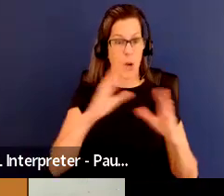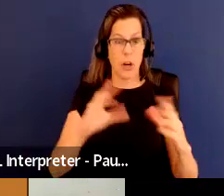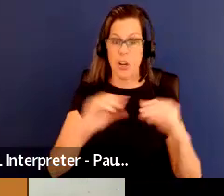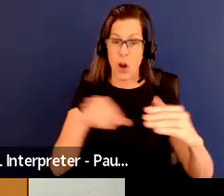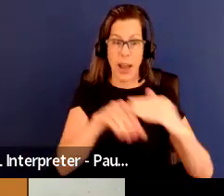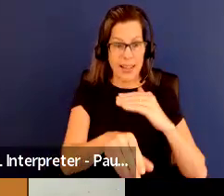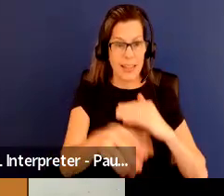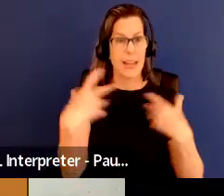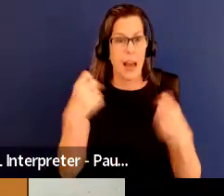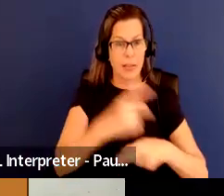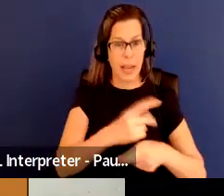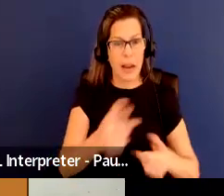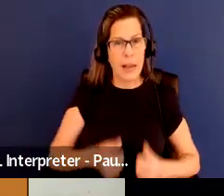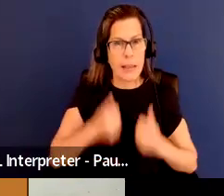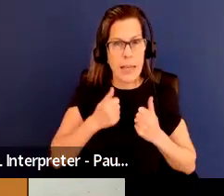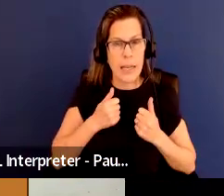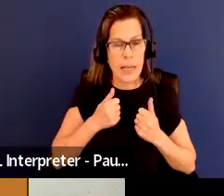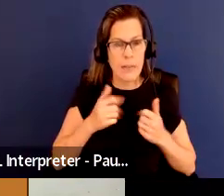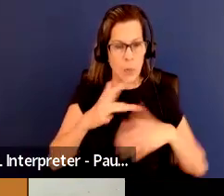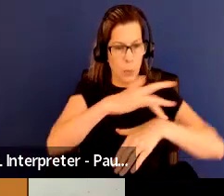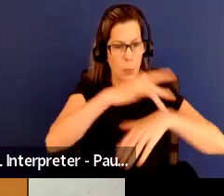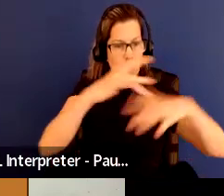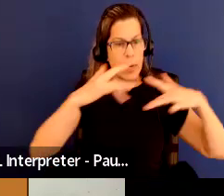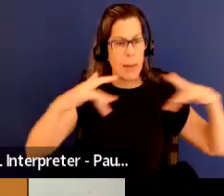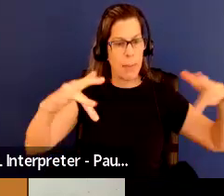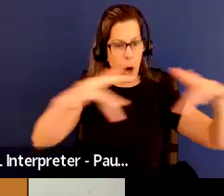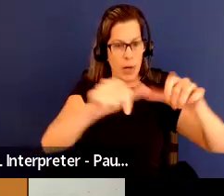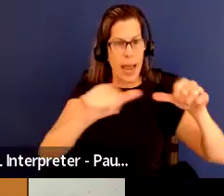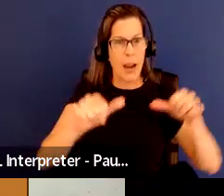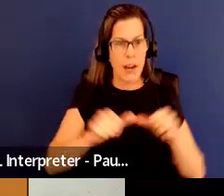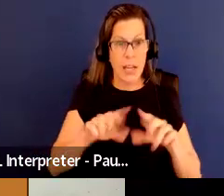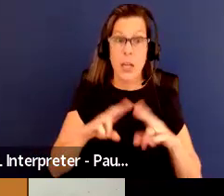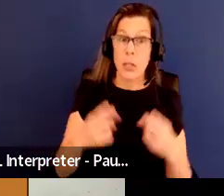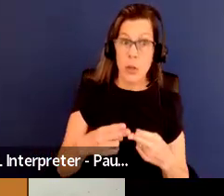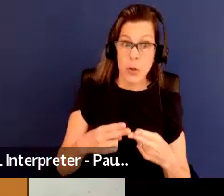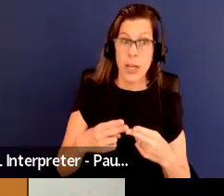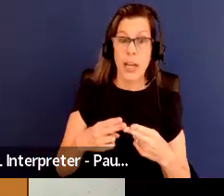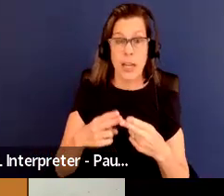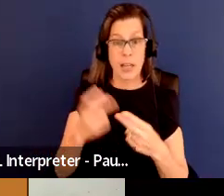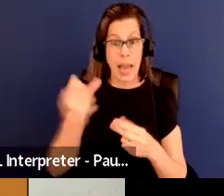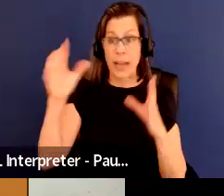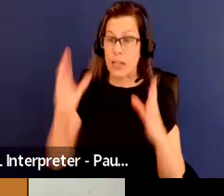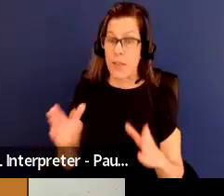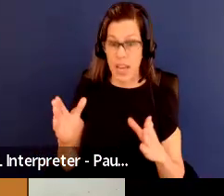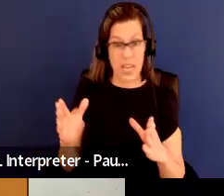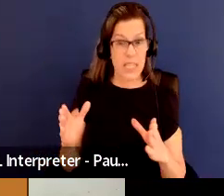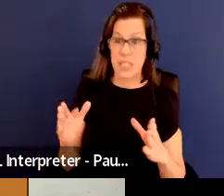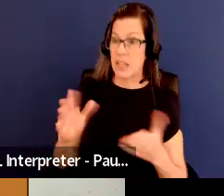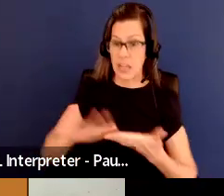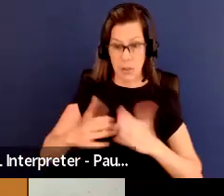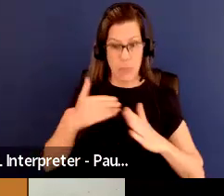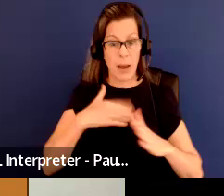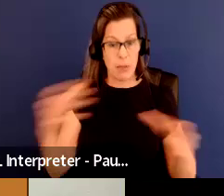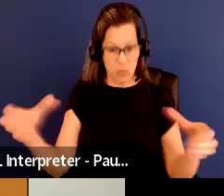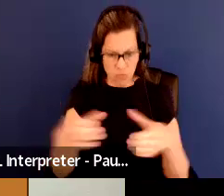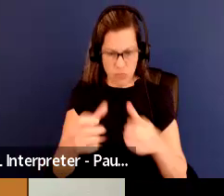these remote areas. The unions and the activists and community groups all banded together and said we need to do something, and